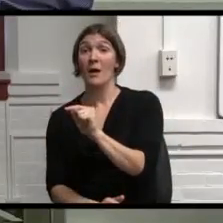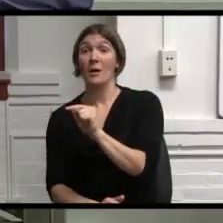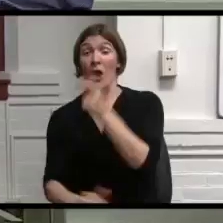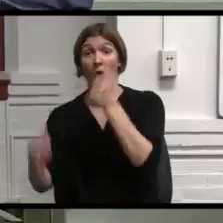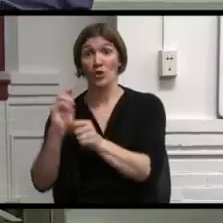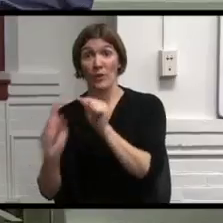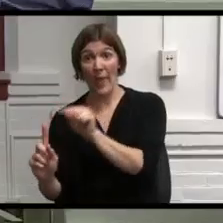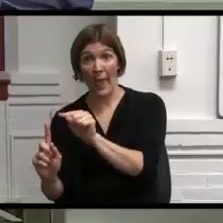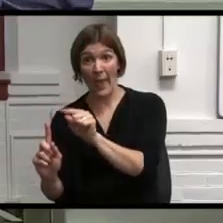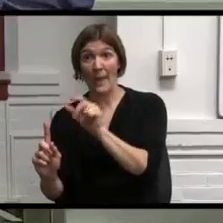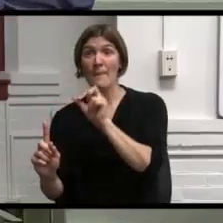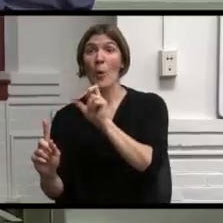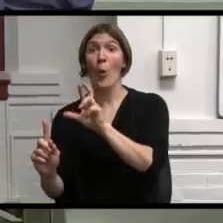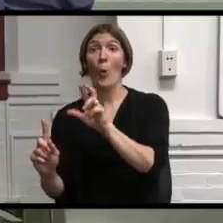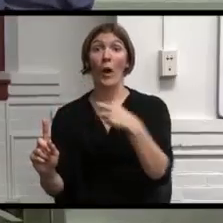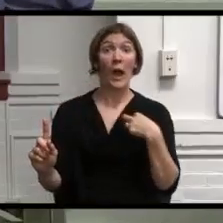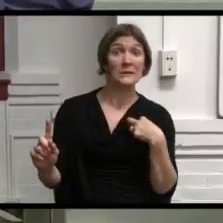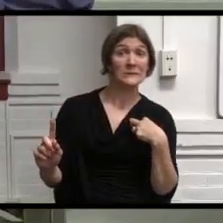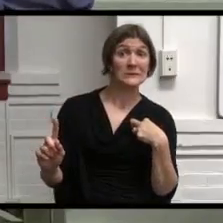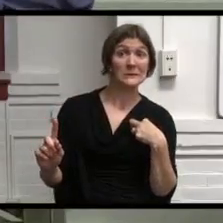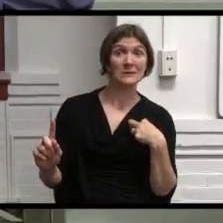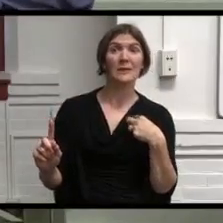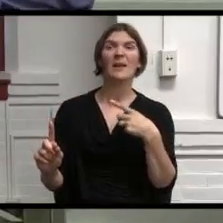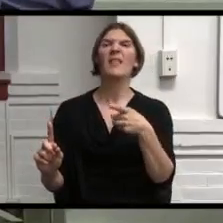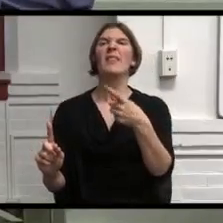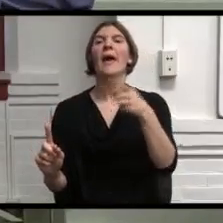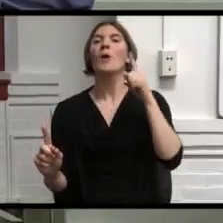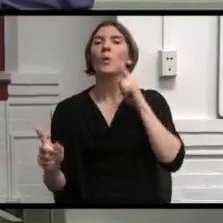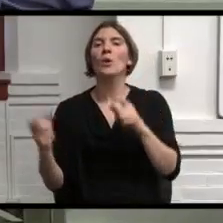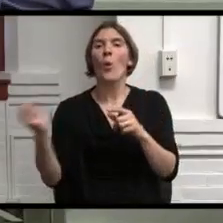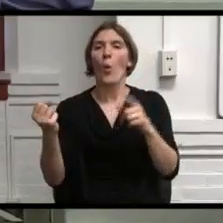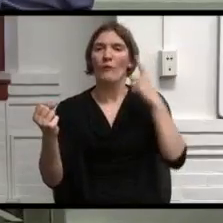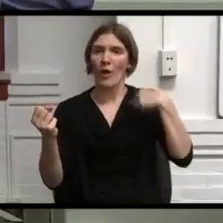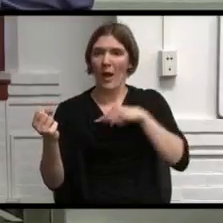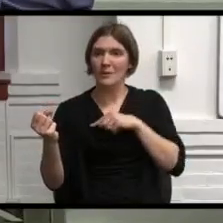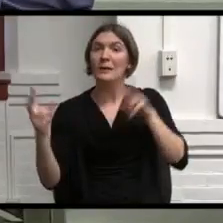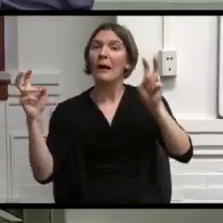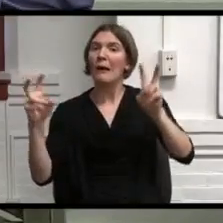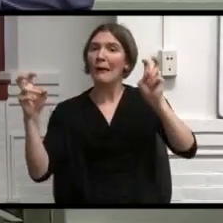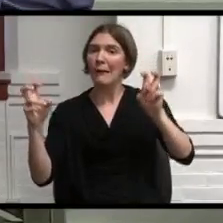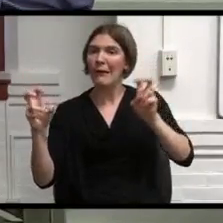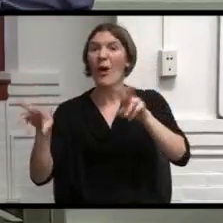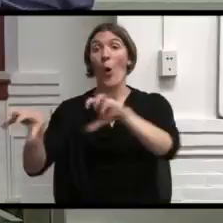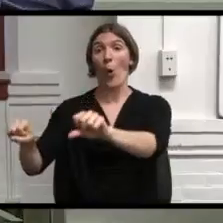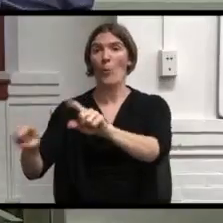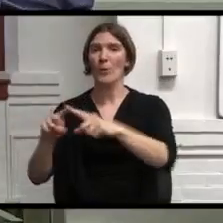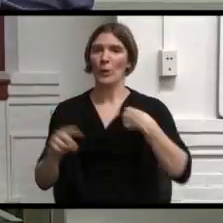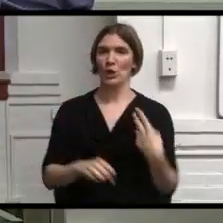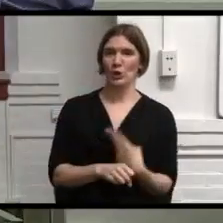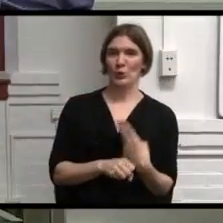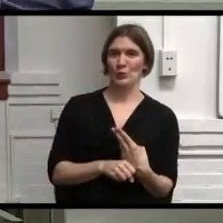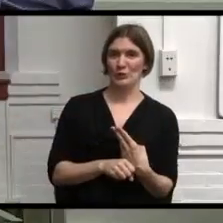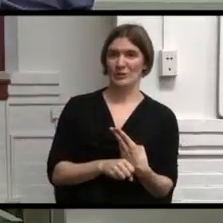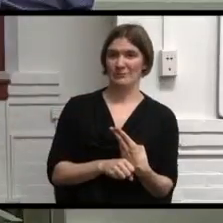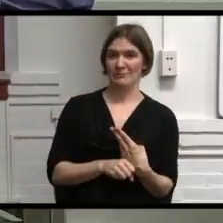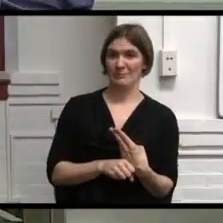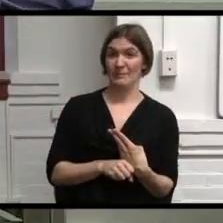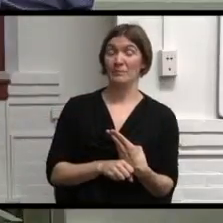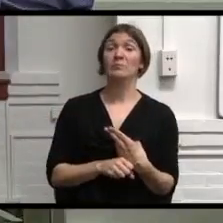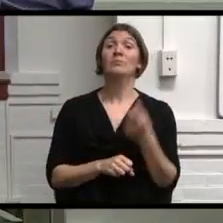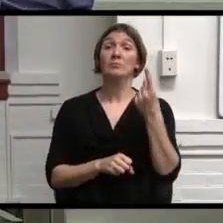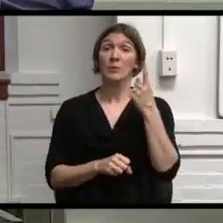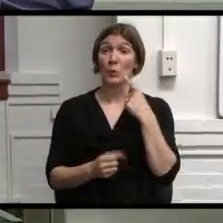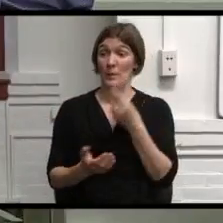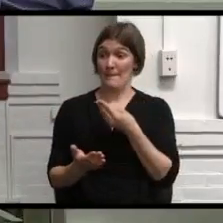that it's a placeholder arrangement, and that subsequent to establishing funding for